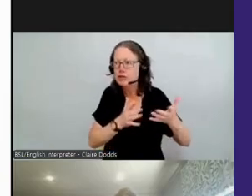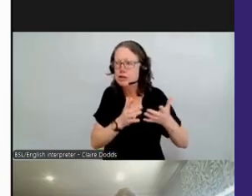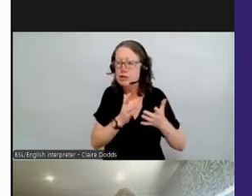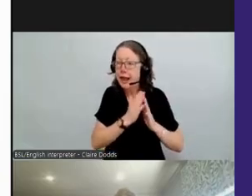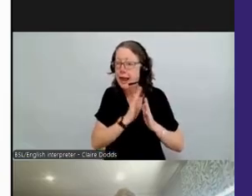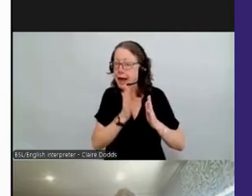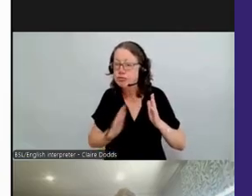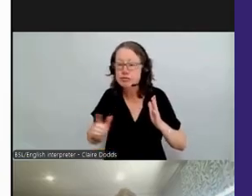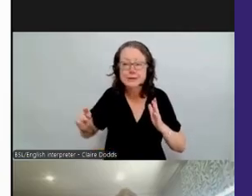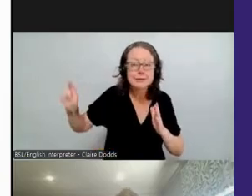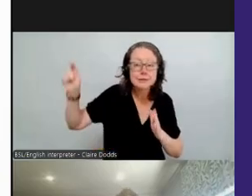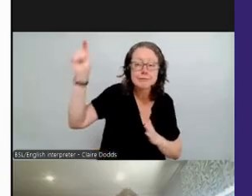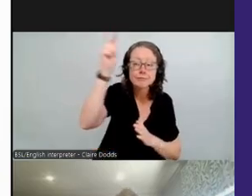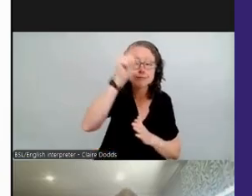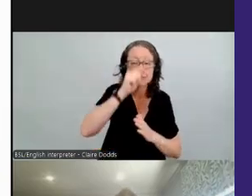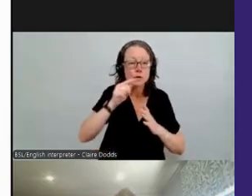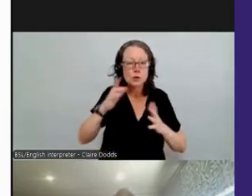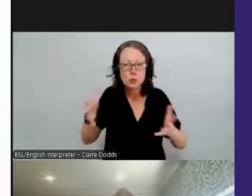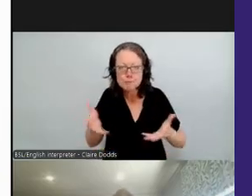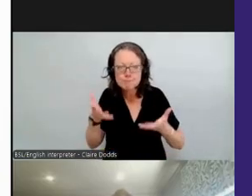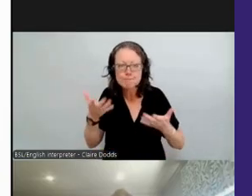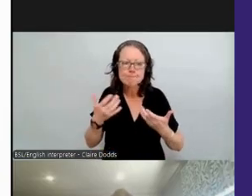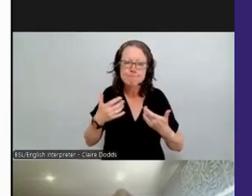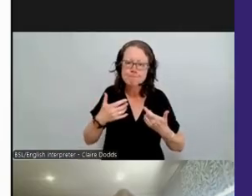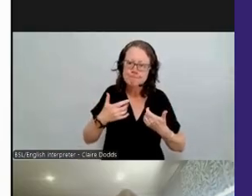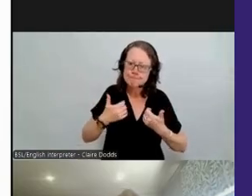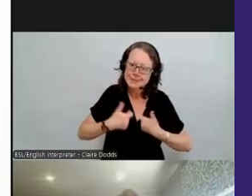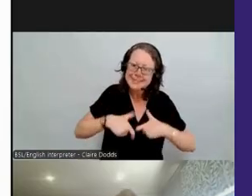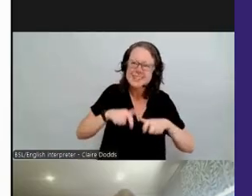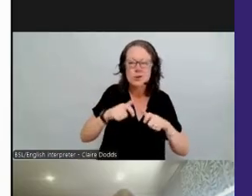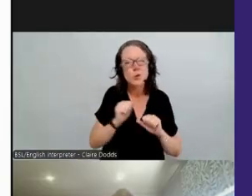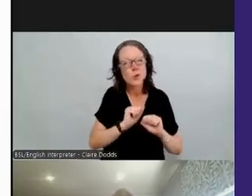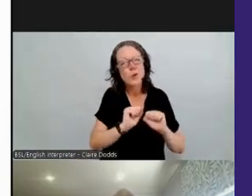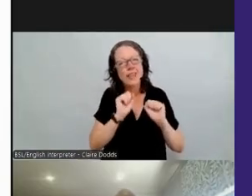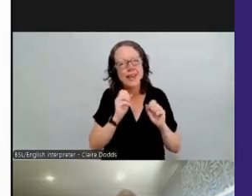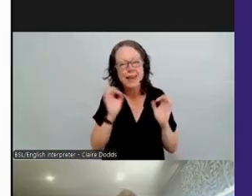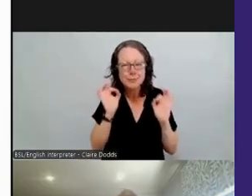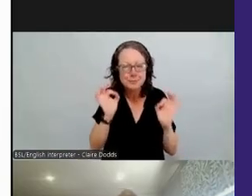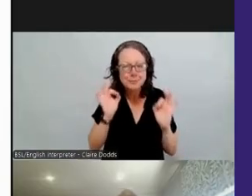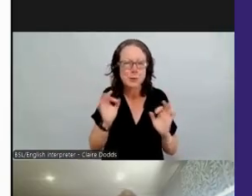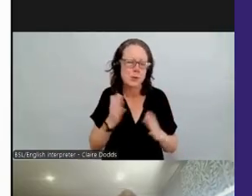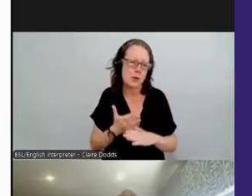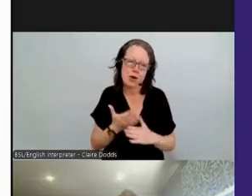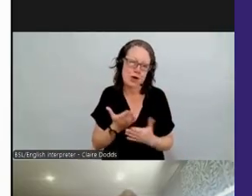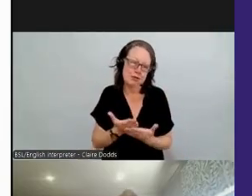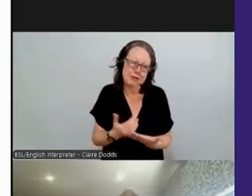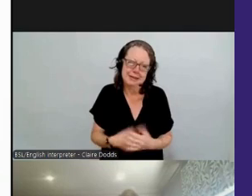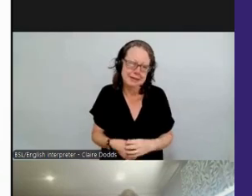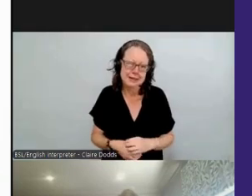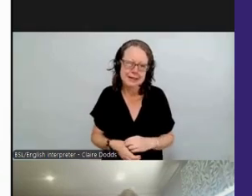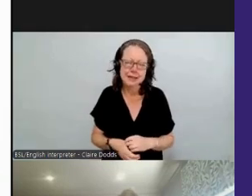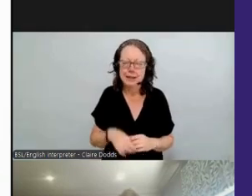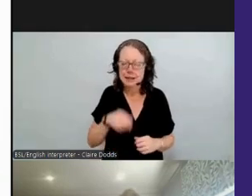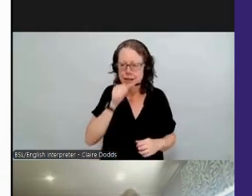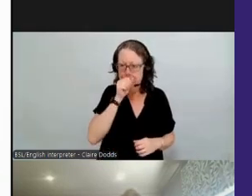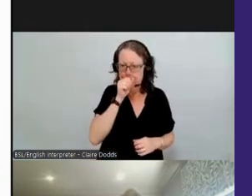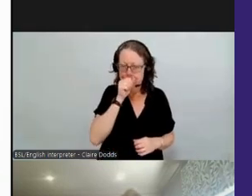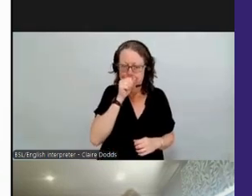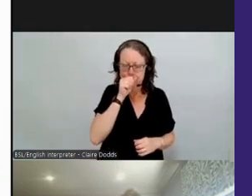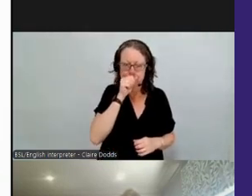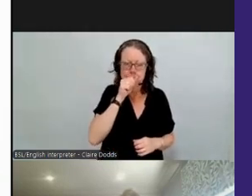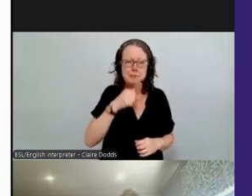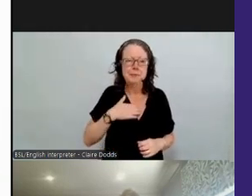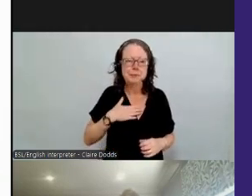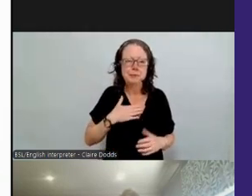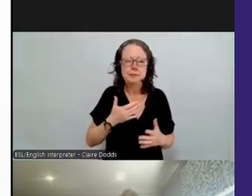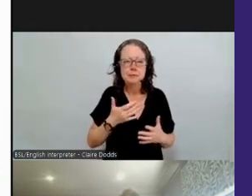UK to continue their brilliant work in this space. And so how we're working with them is comms and activity